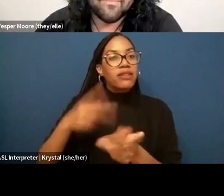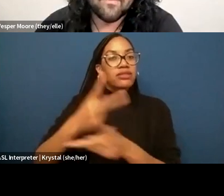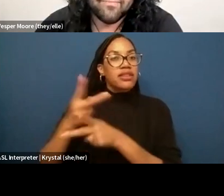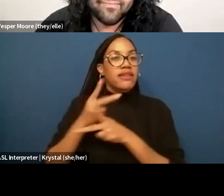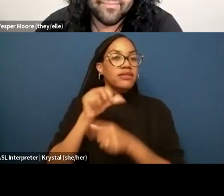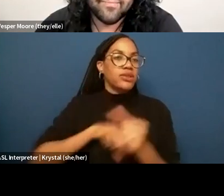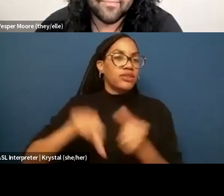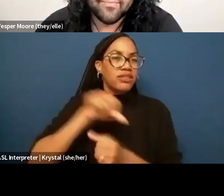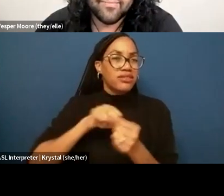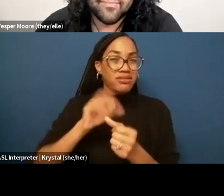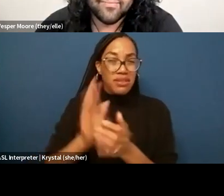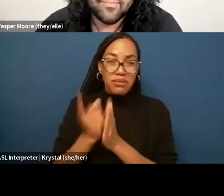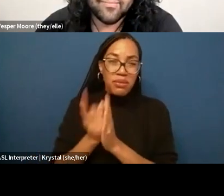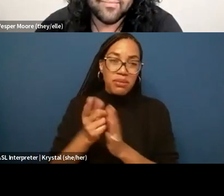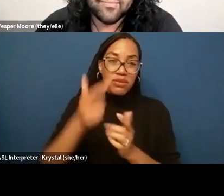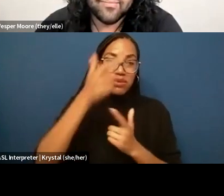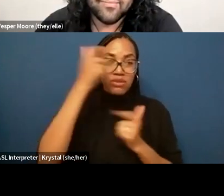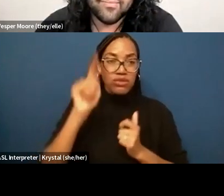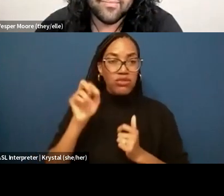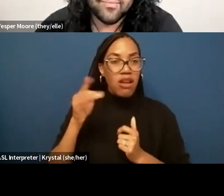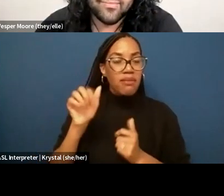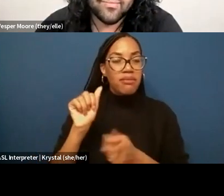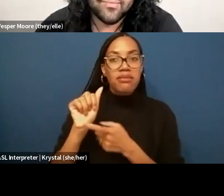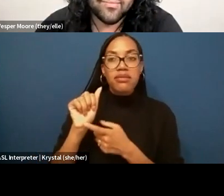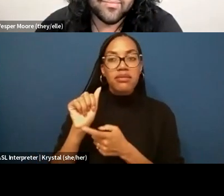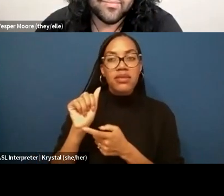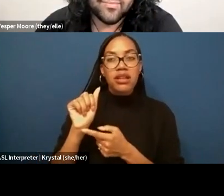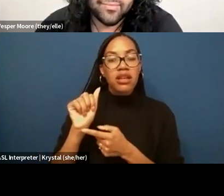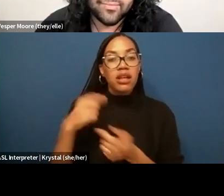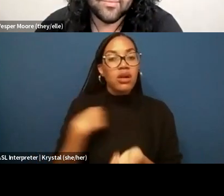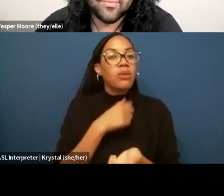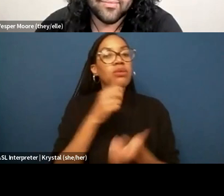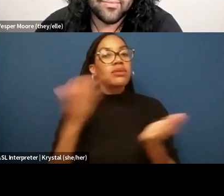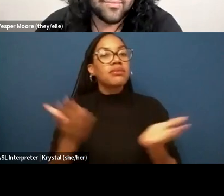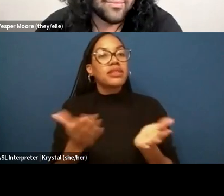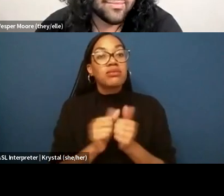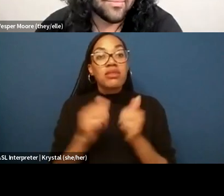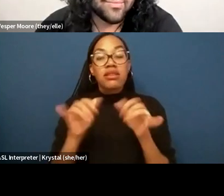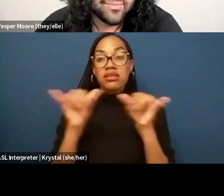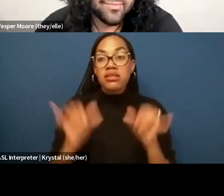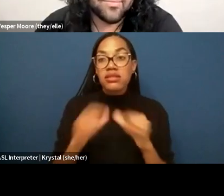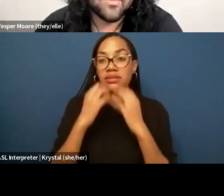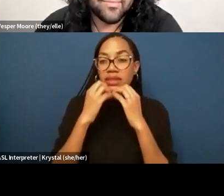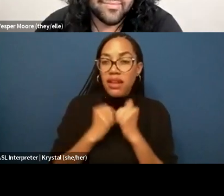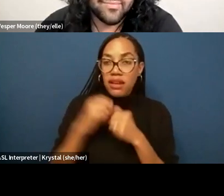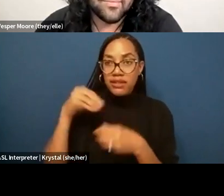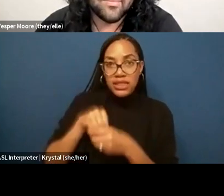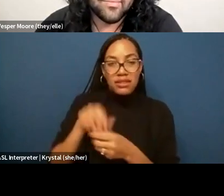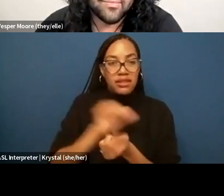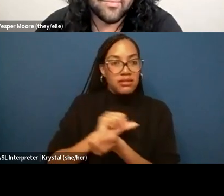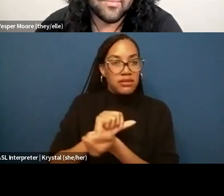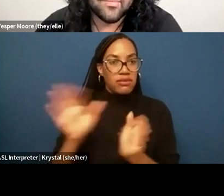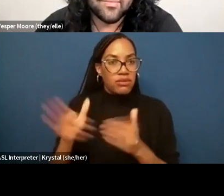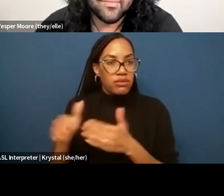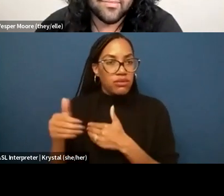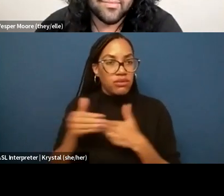of distress, of trauma, right? We would not be here if we didn't have systems of care within the slaves' quarters or whatever, within our quarters,